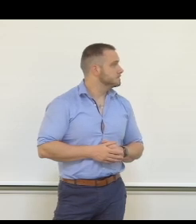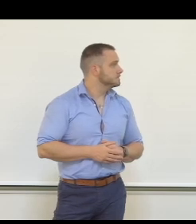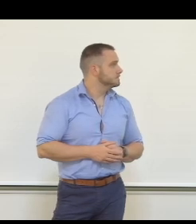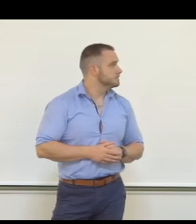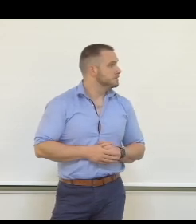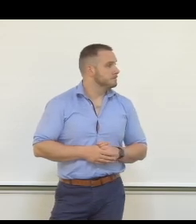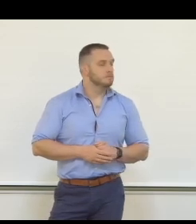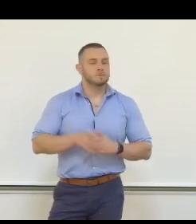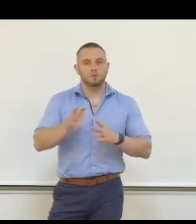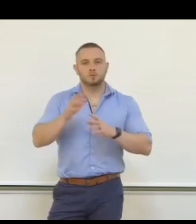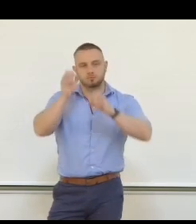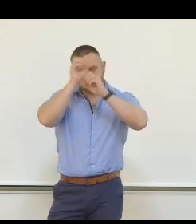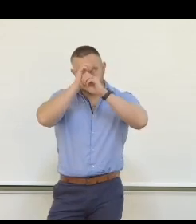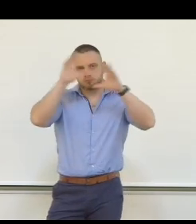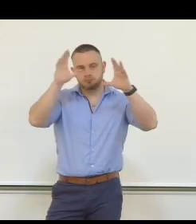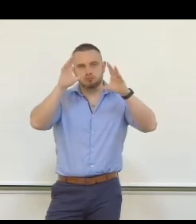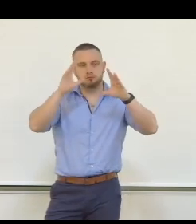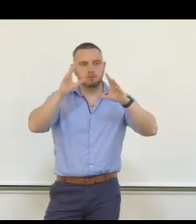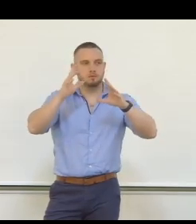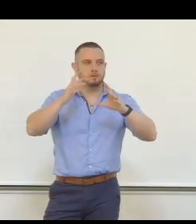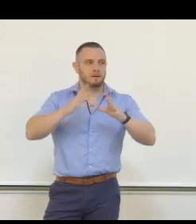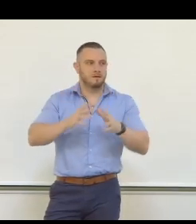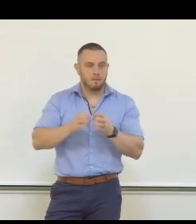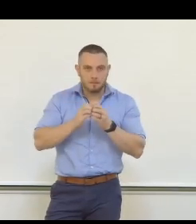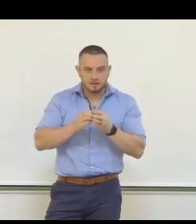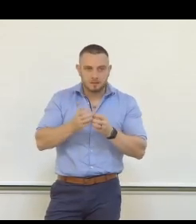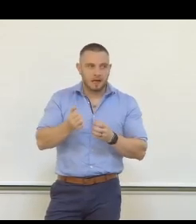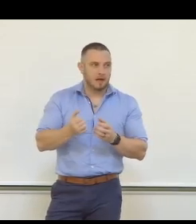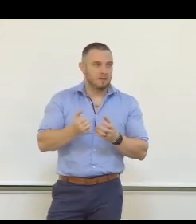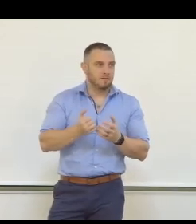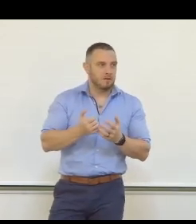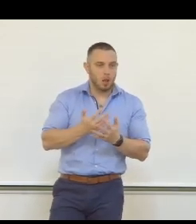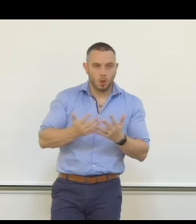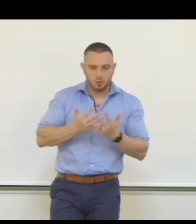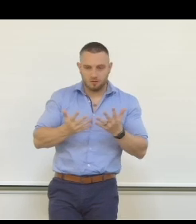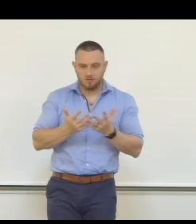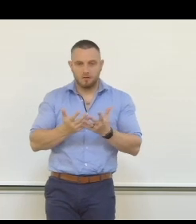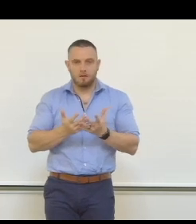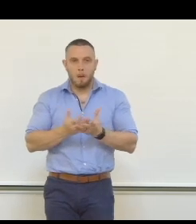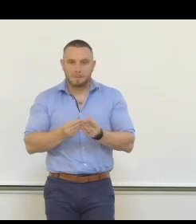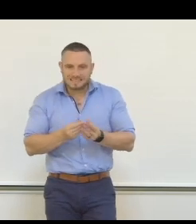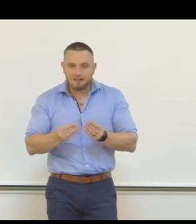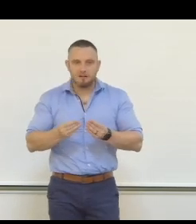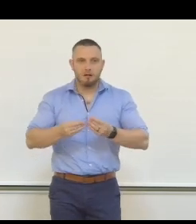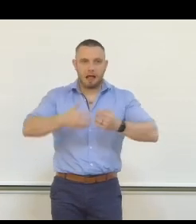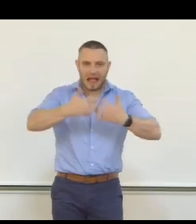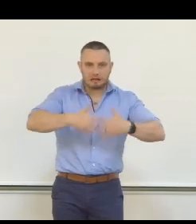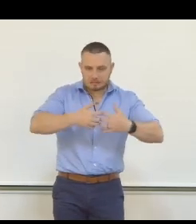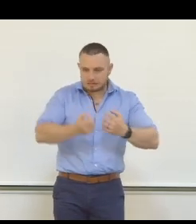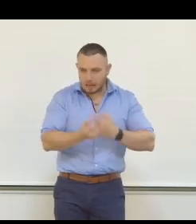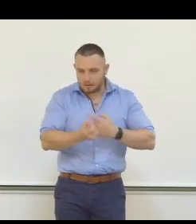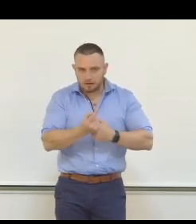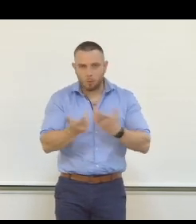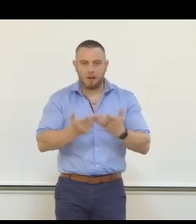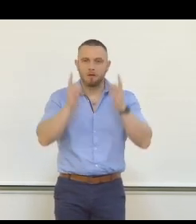To give you an idea, we have, like I mentioned, we already have a lot of material science and engineering going on at the University